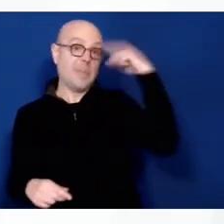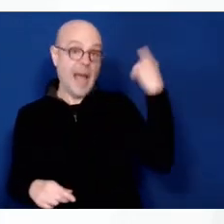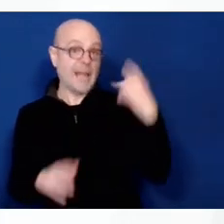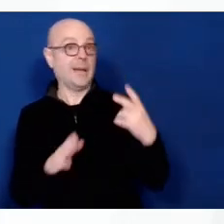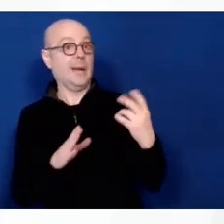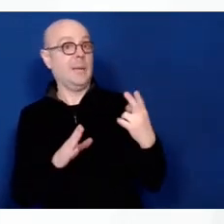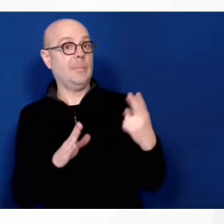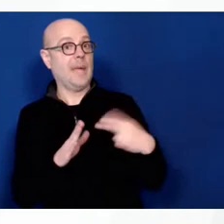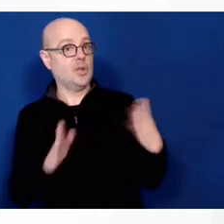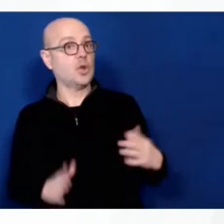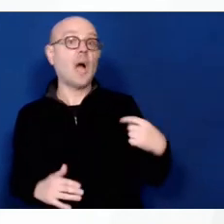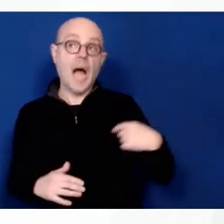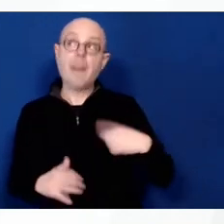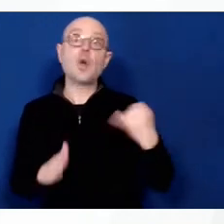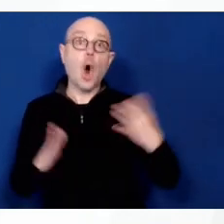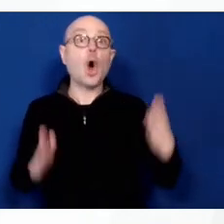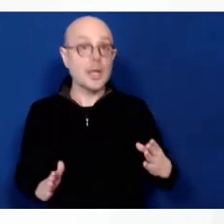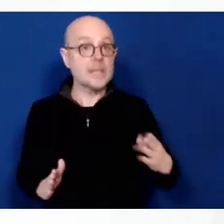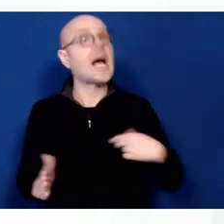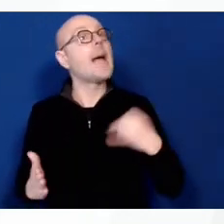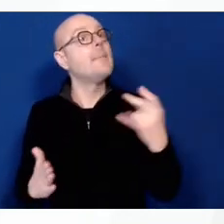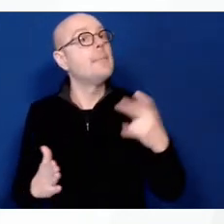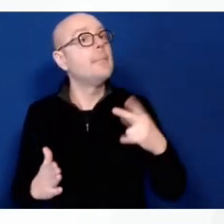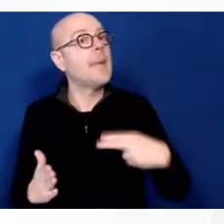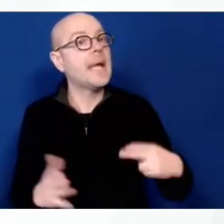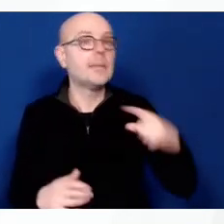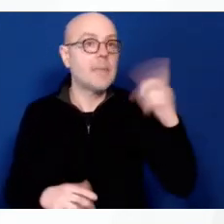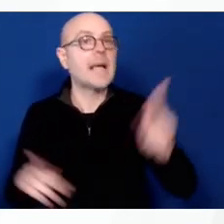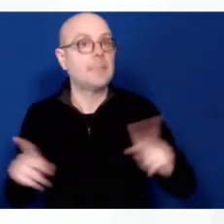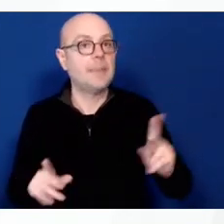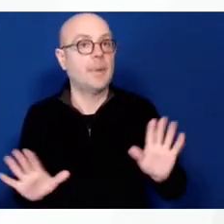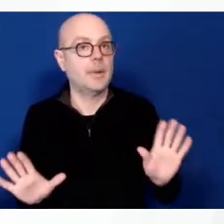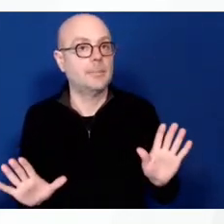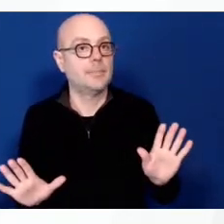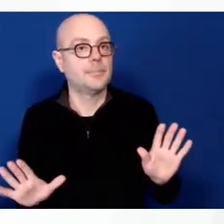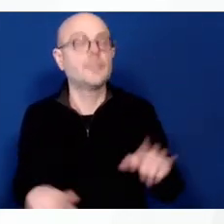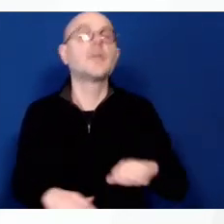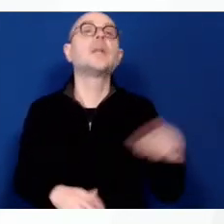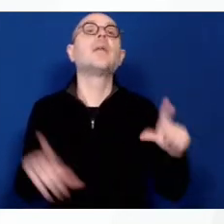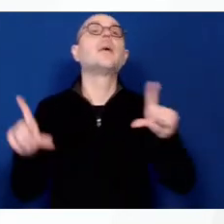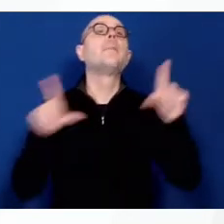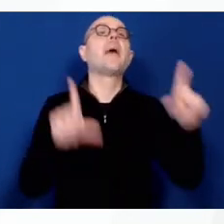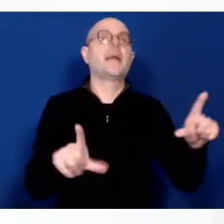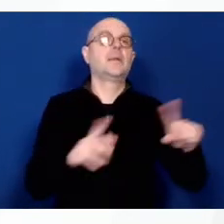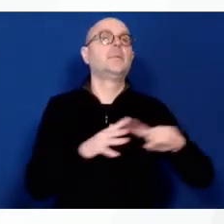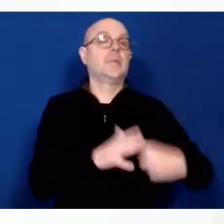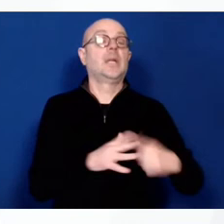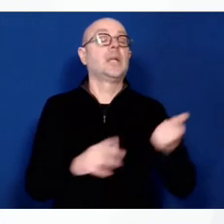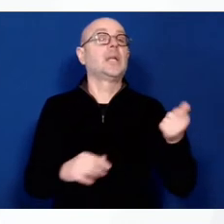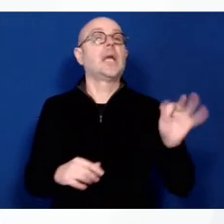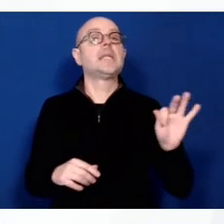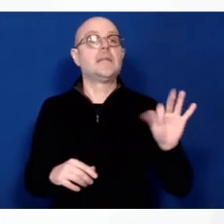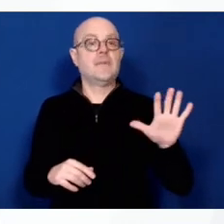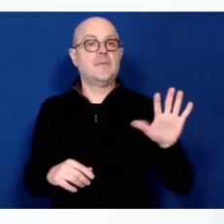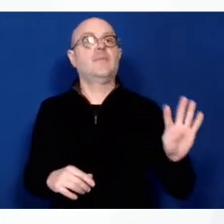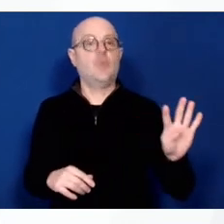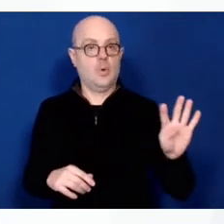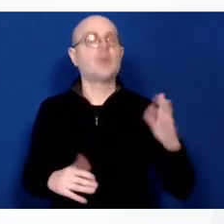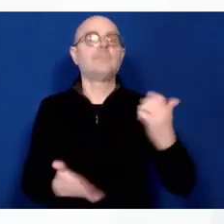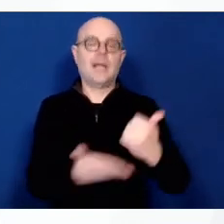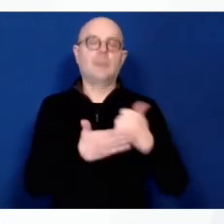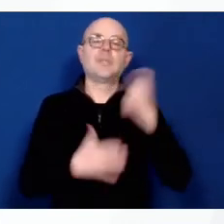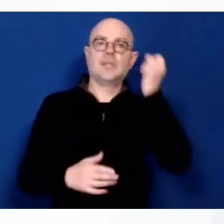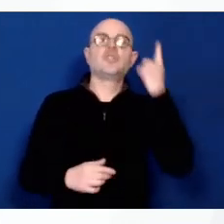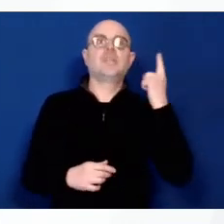Blacks." Another multi-panel project begun in 1954 helps us see what he meant. The title,